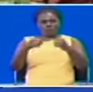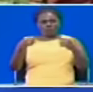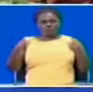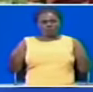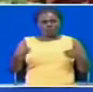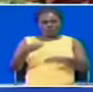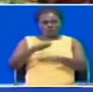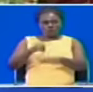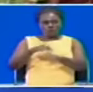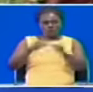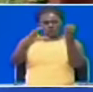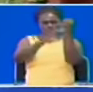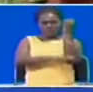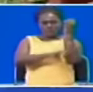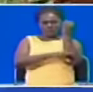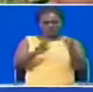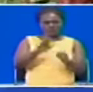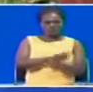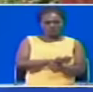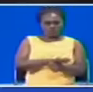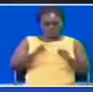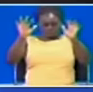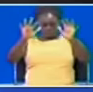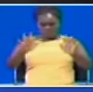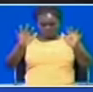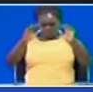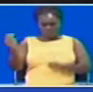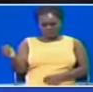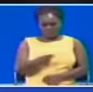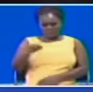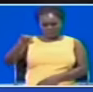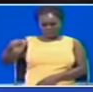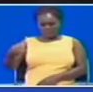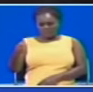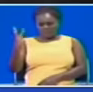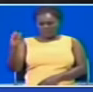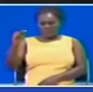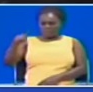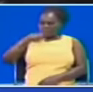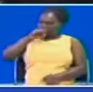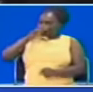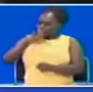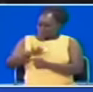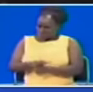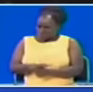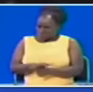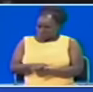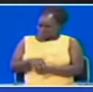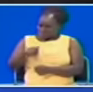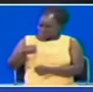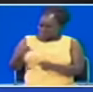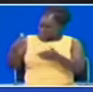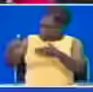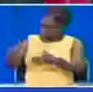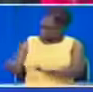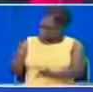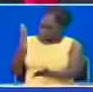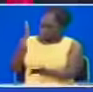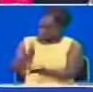call for countrywide demonstrations come January, even as the legislators vowed that although they had lost the